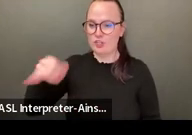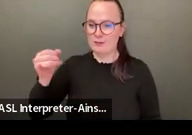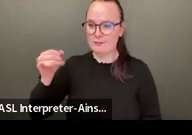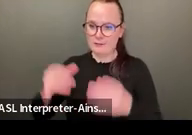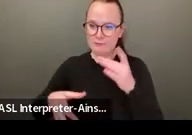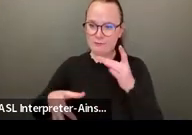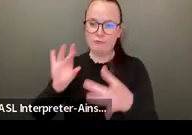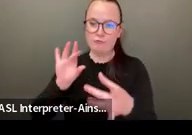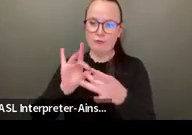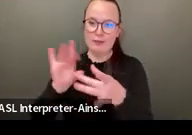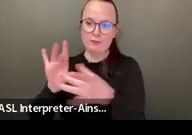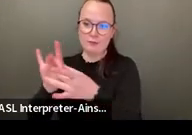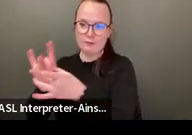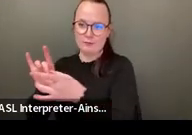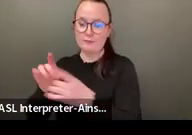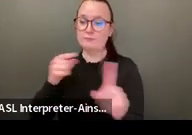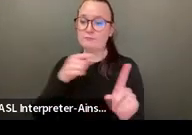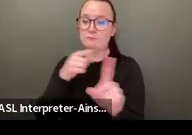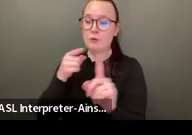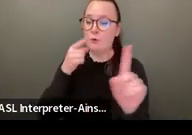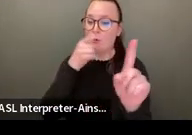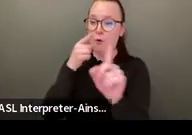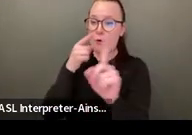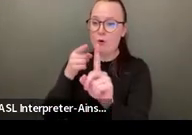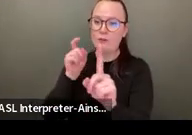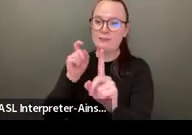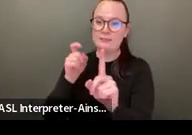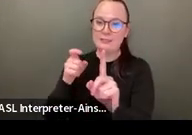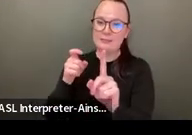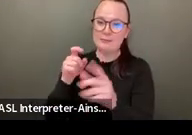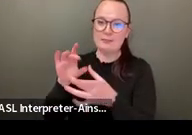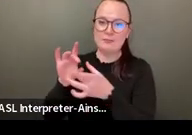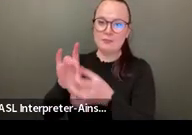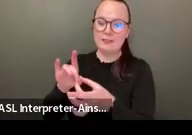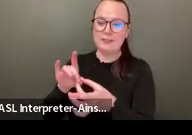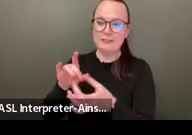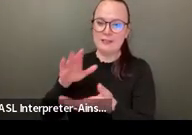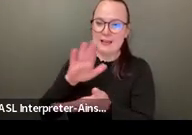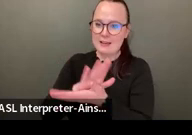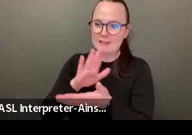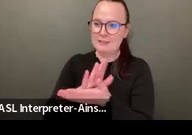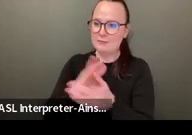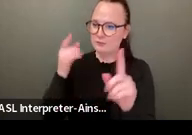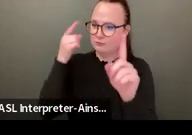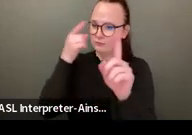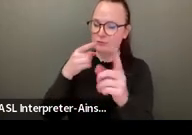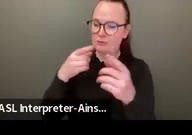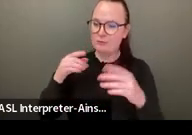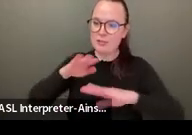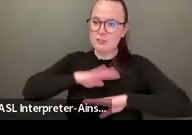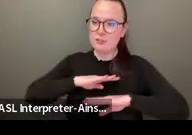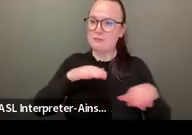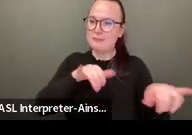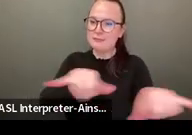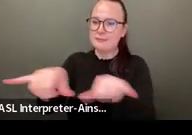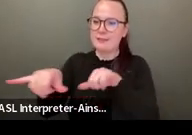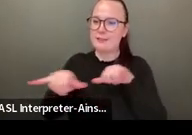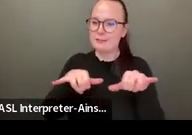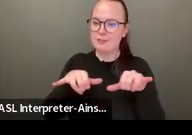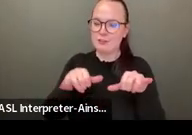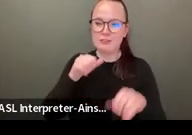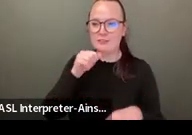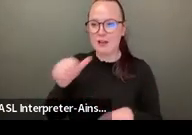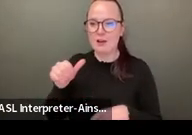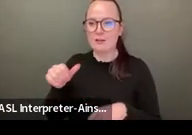be expected to be around the alternate academic achievement standards rather than the